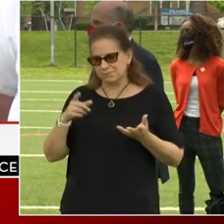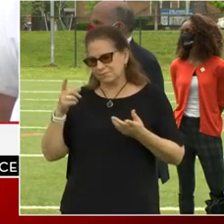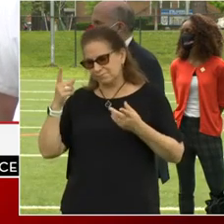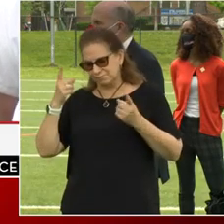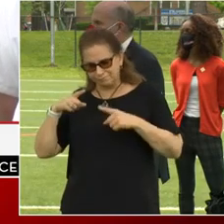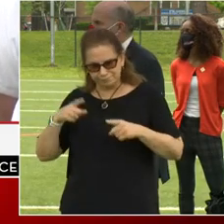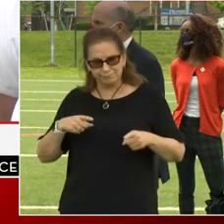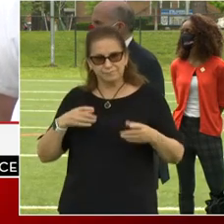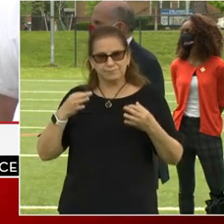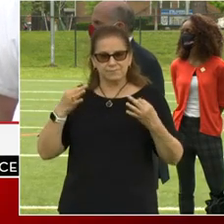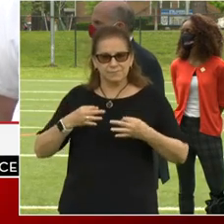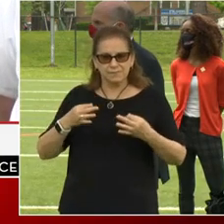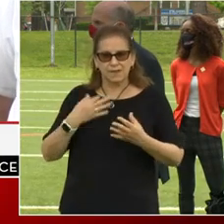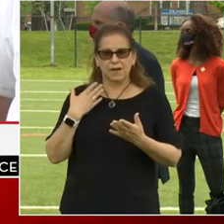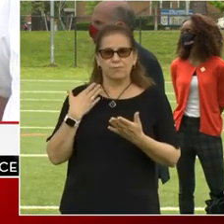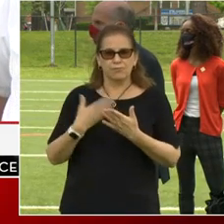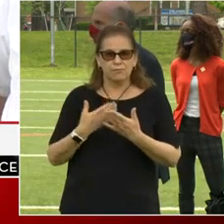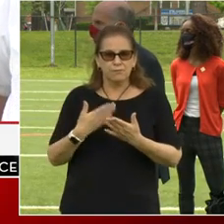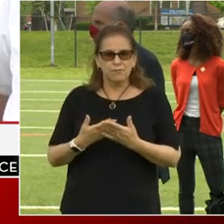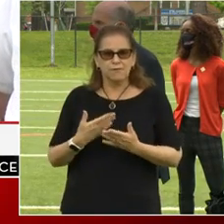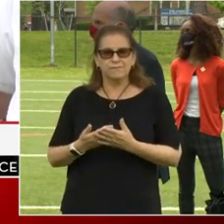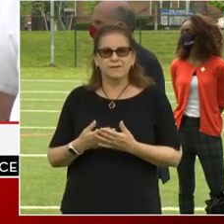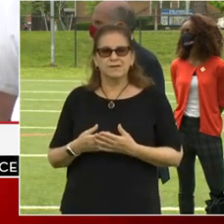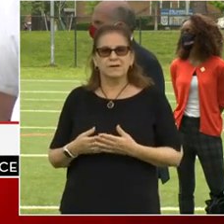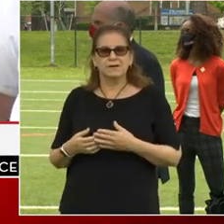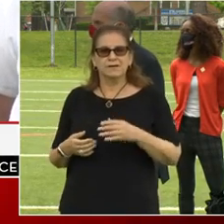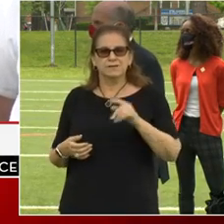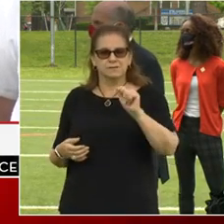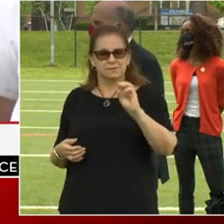this time, but that should be coming this week.